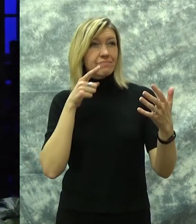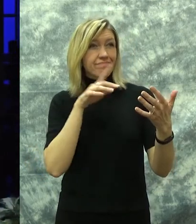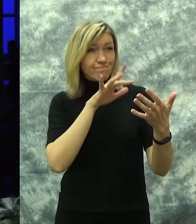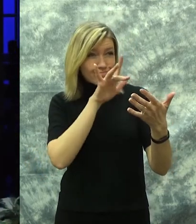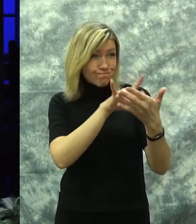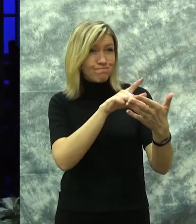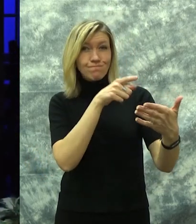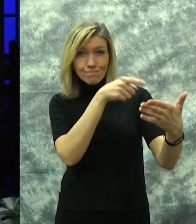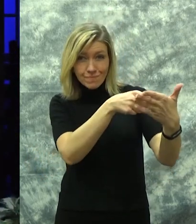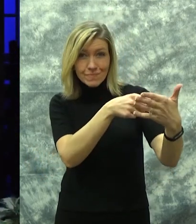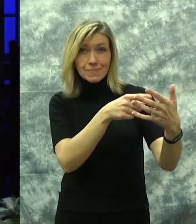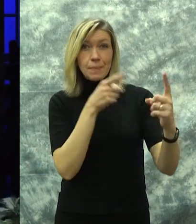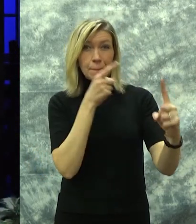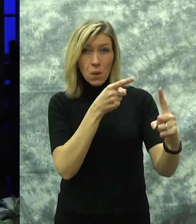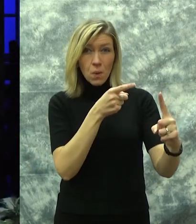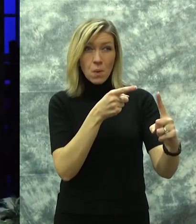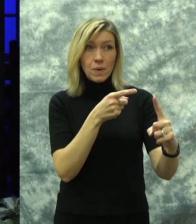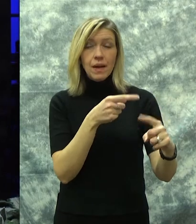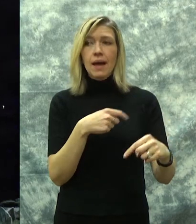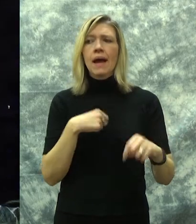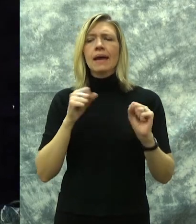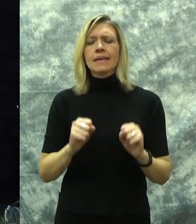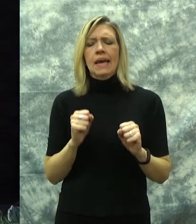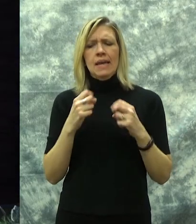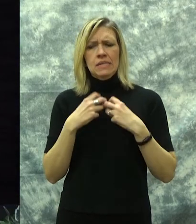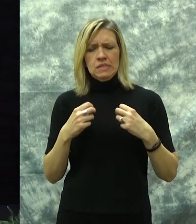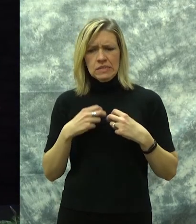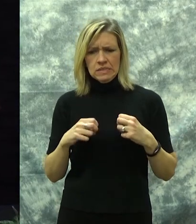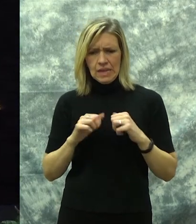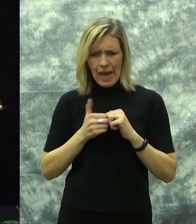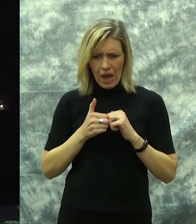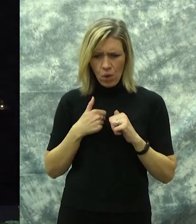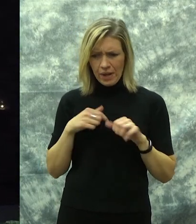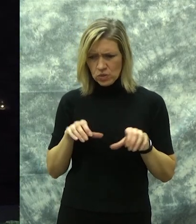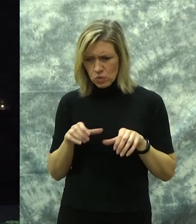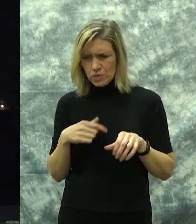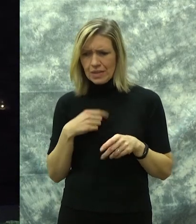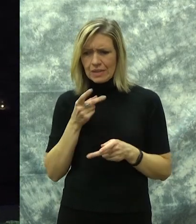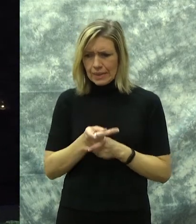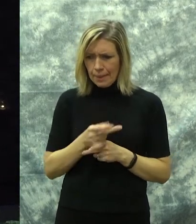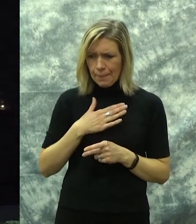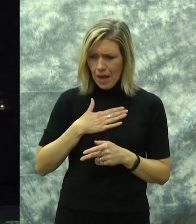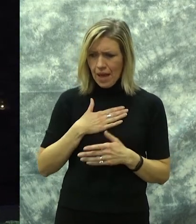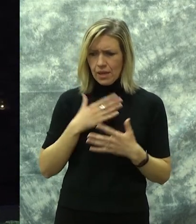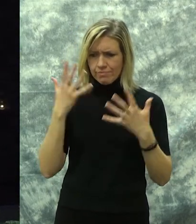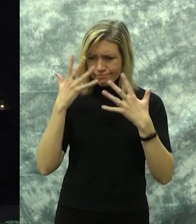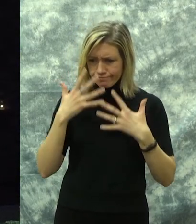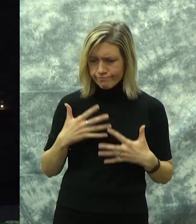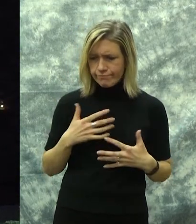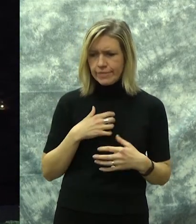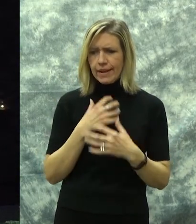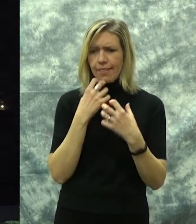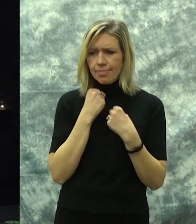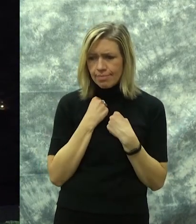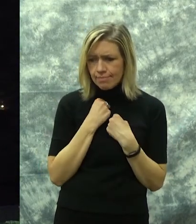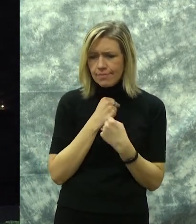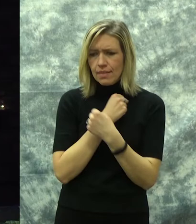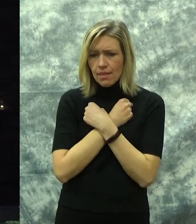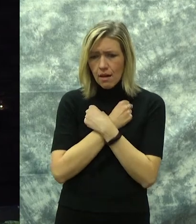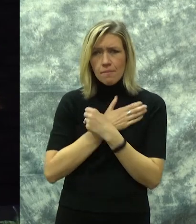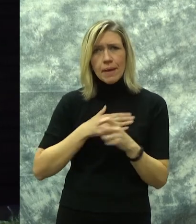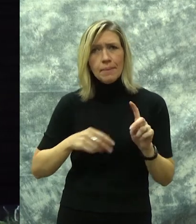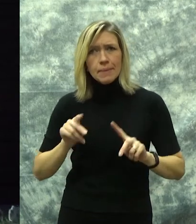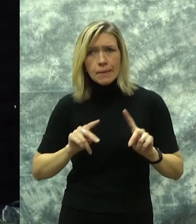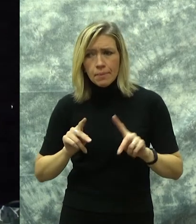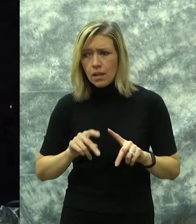my composure? Did I love the people I care about most? Did I focus on what I love instead of